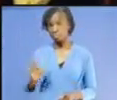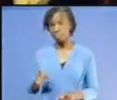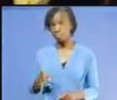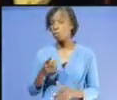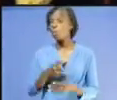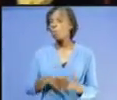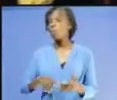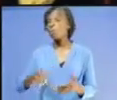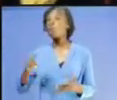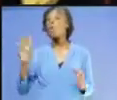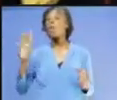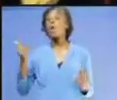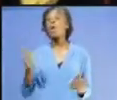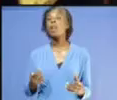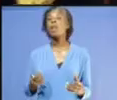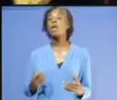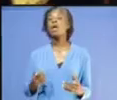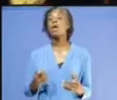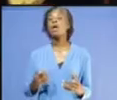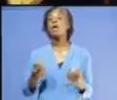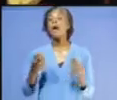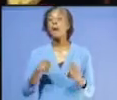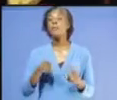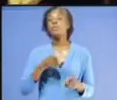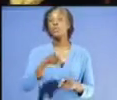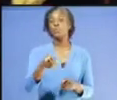what else will come.